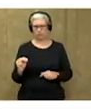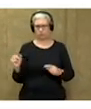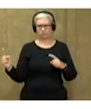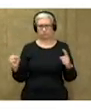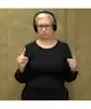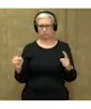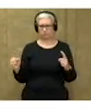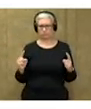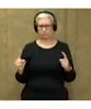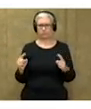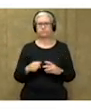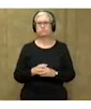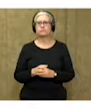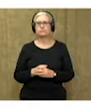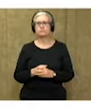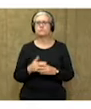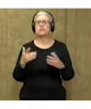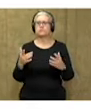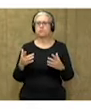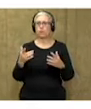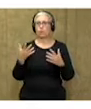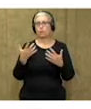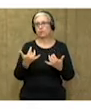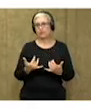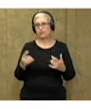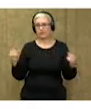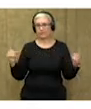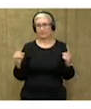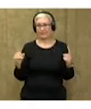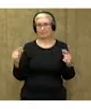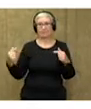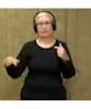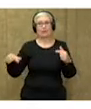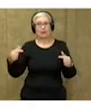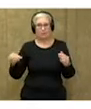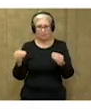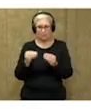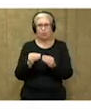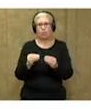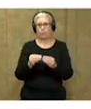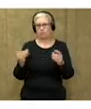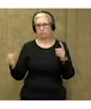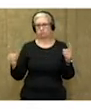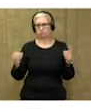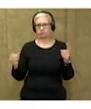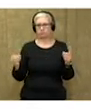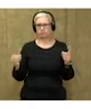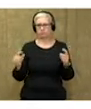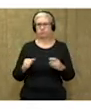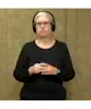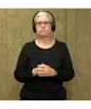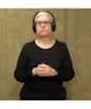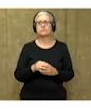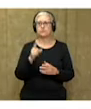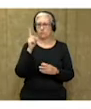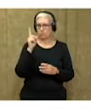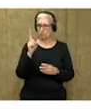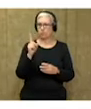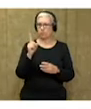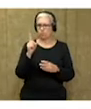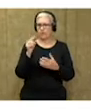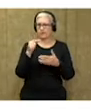being able to just resolve that disagreement might get even stronger. So a disagreement is one of the definitions of